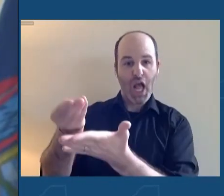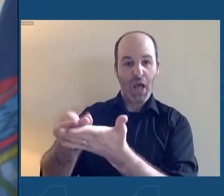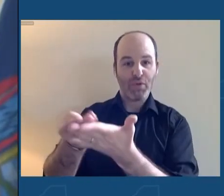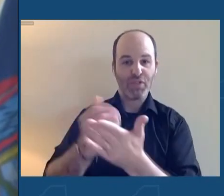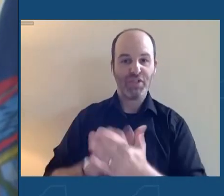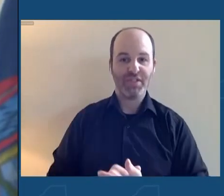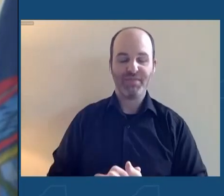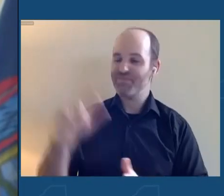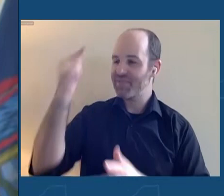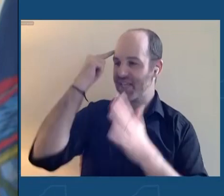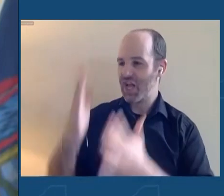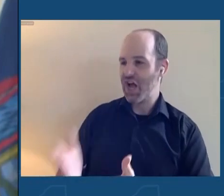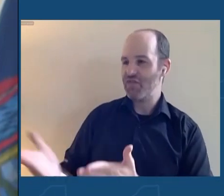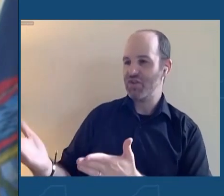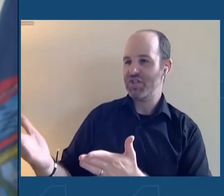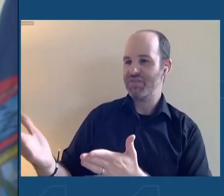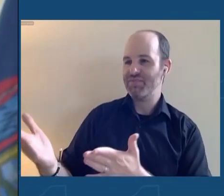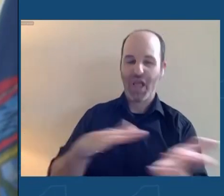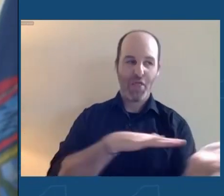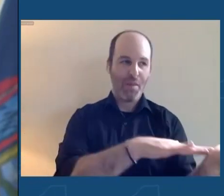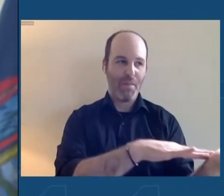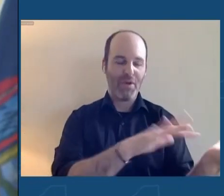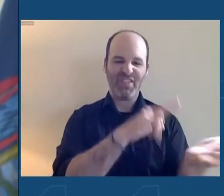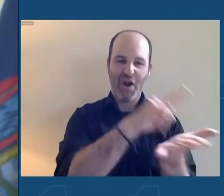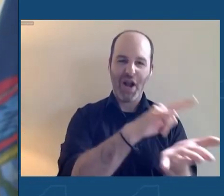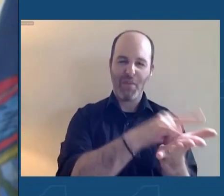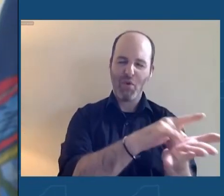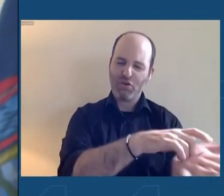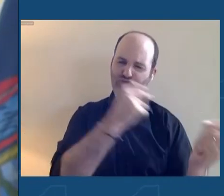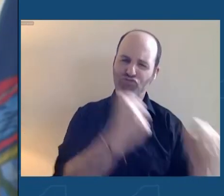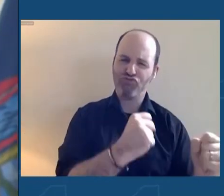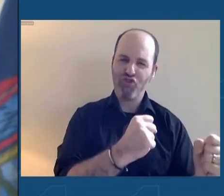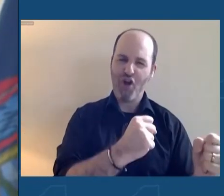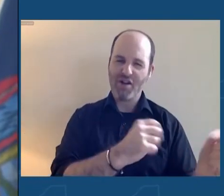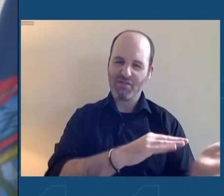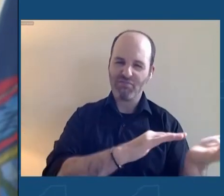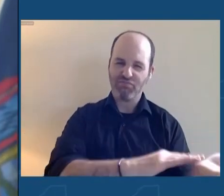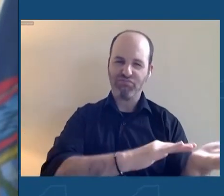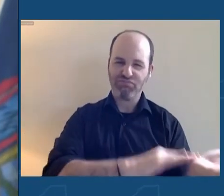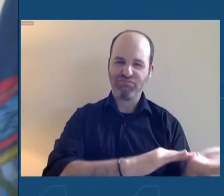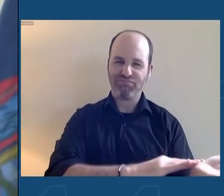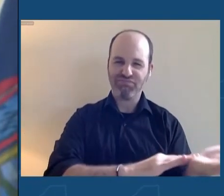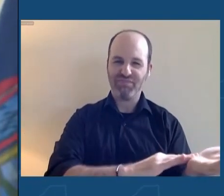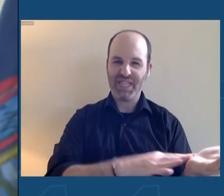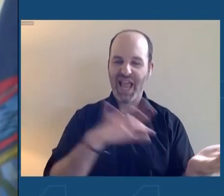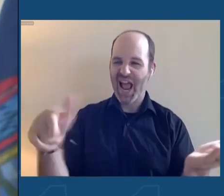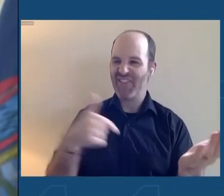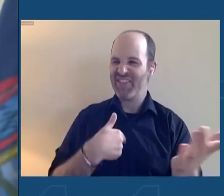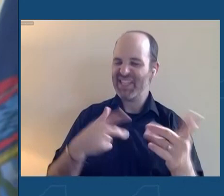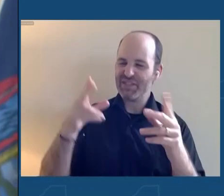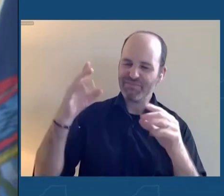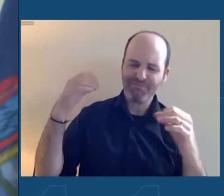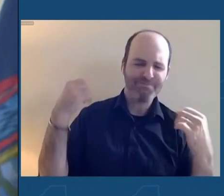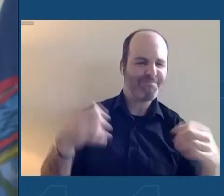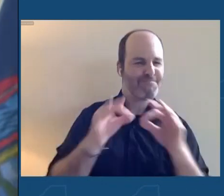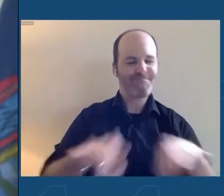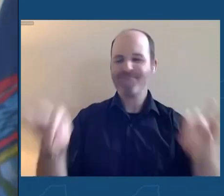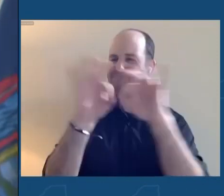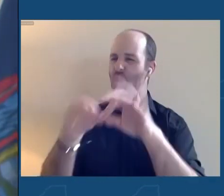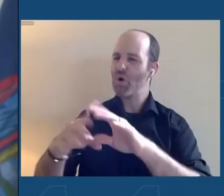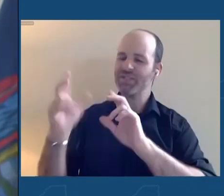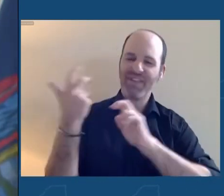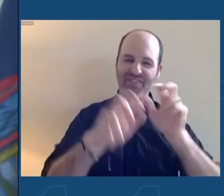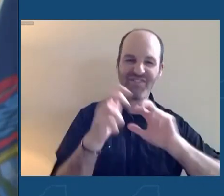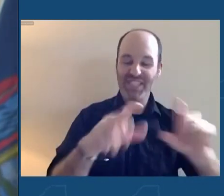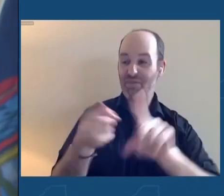Governor, the pulse of our airport is strong, and this historic investment by you and your administration and Commissioner